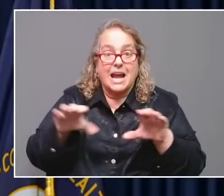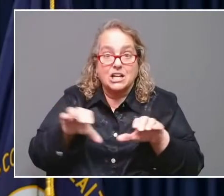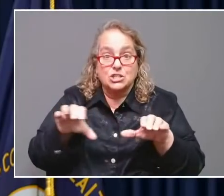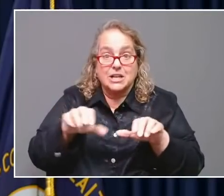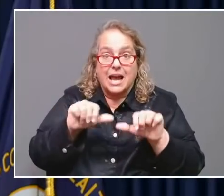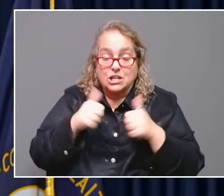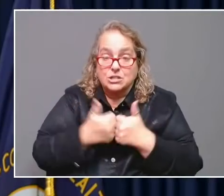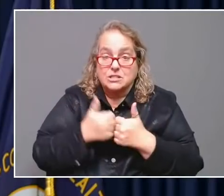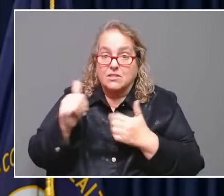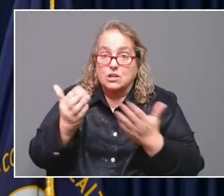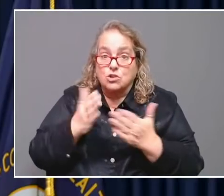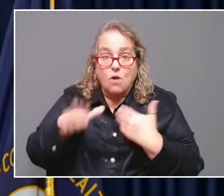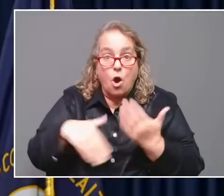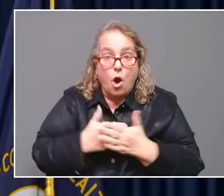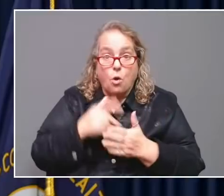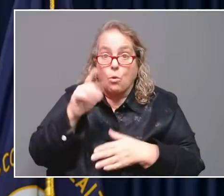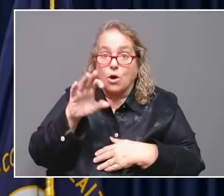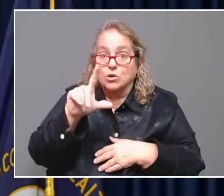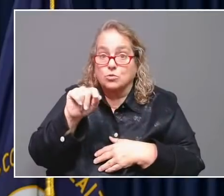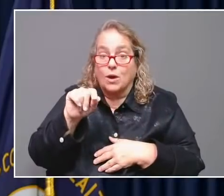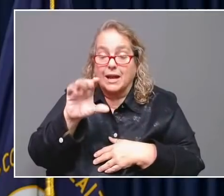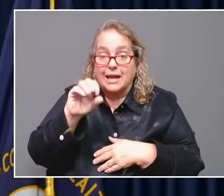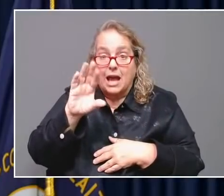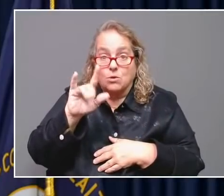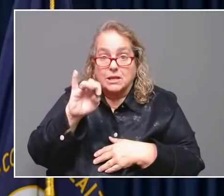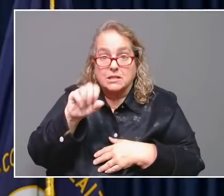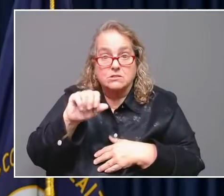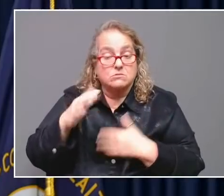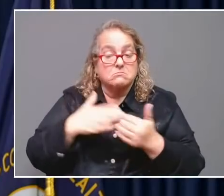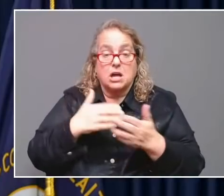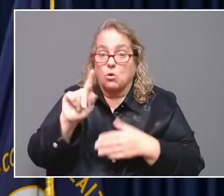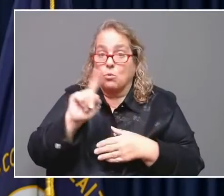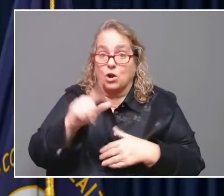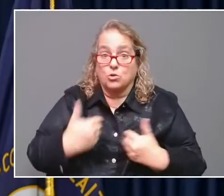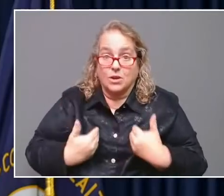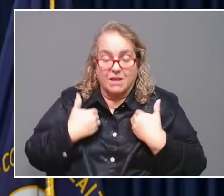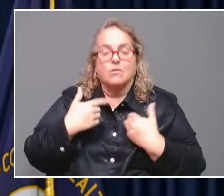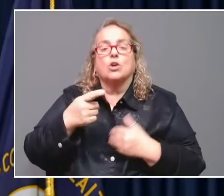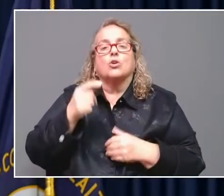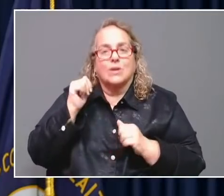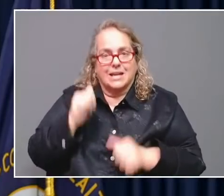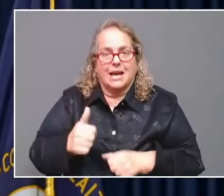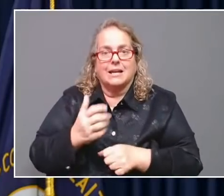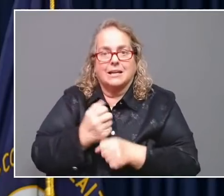counties. So no matter where you live, you are eligible. If you think you qualify for